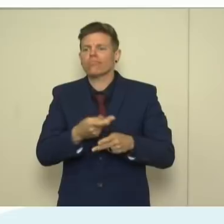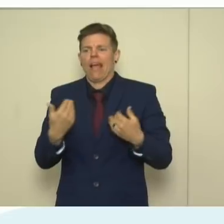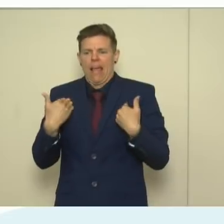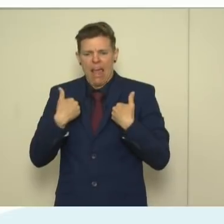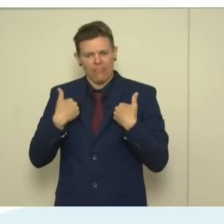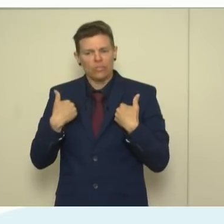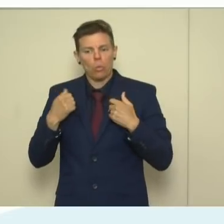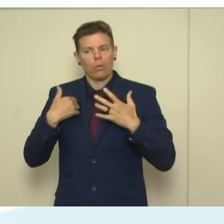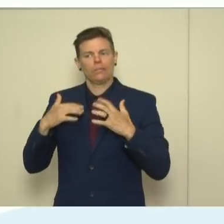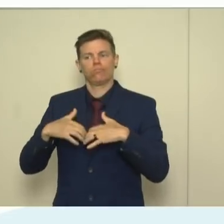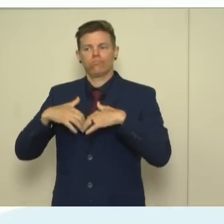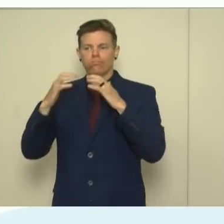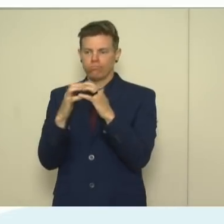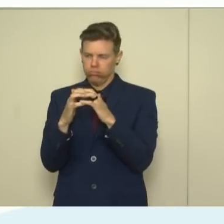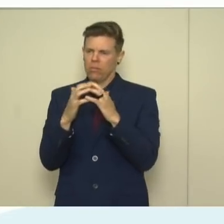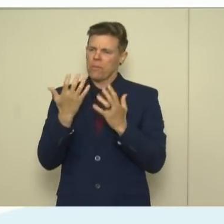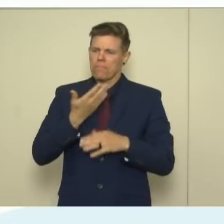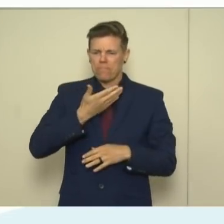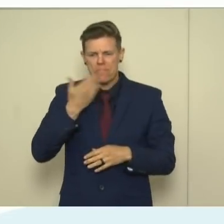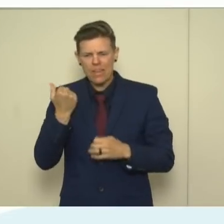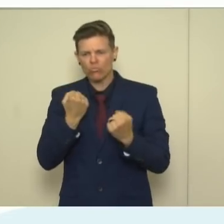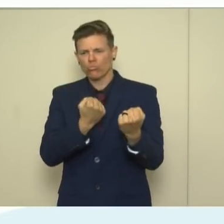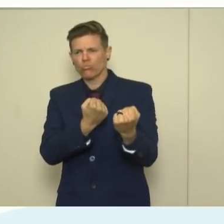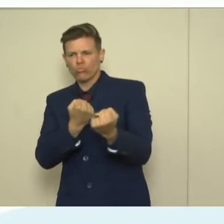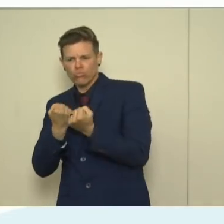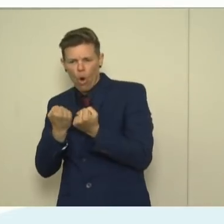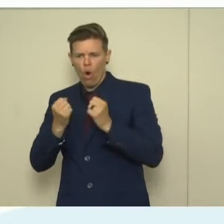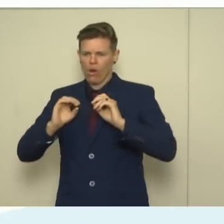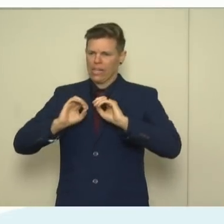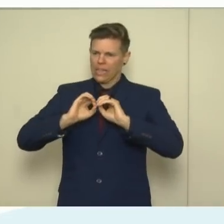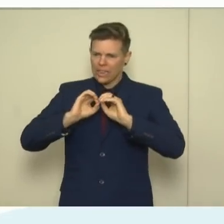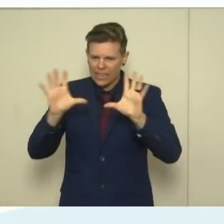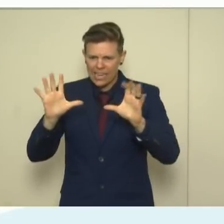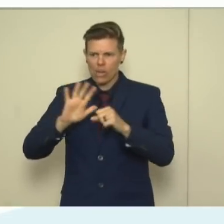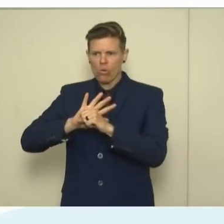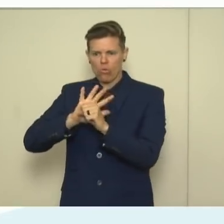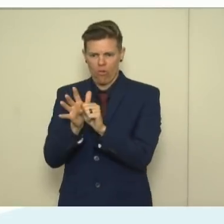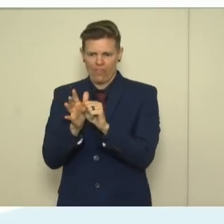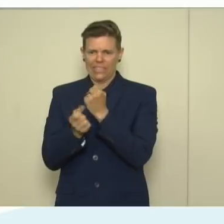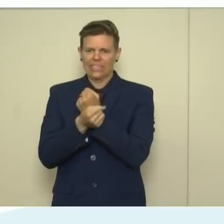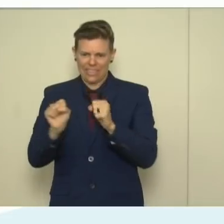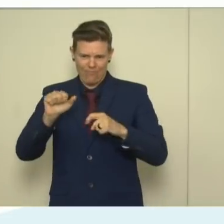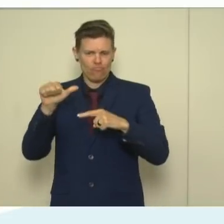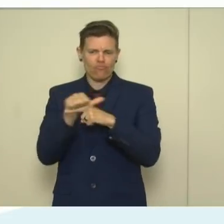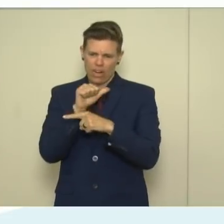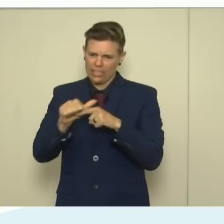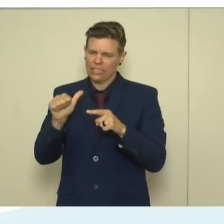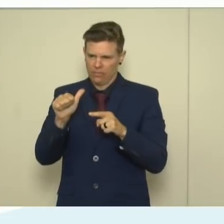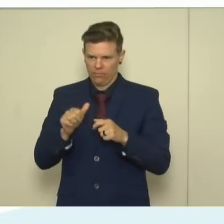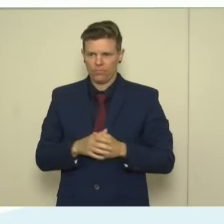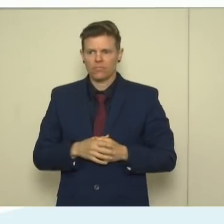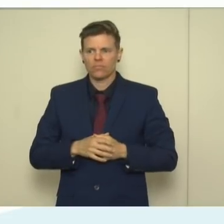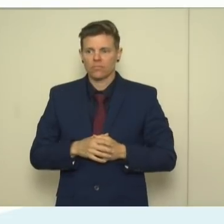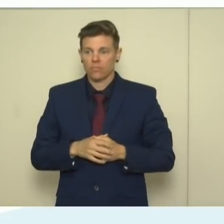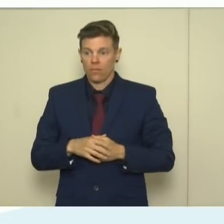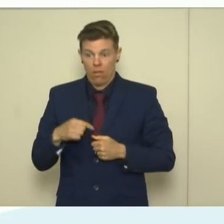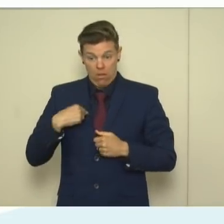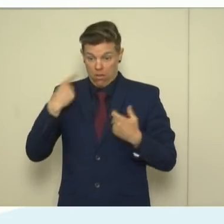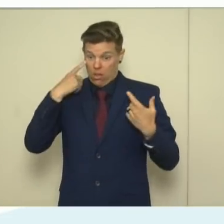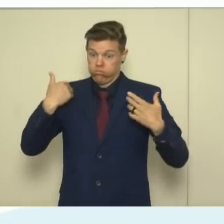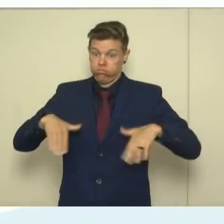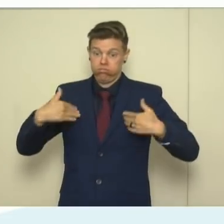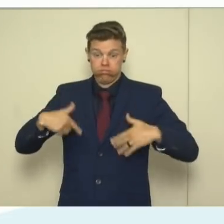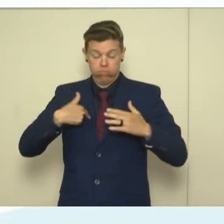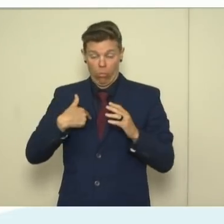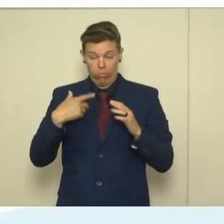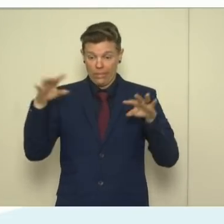and detailed and rigorous COVID Safe practices that, I mean, really in the nation. I think we are a model in many ways in the nation for what we